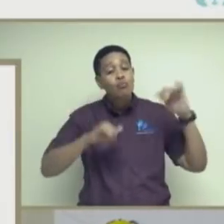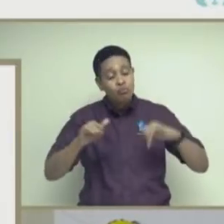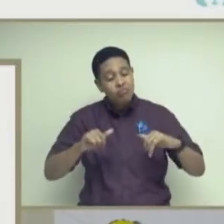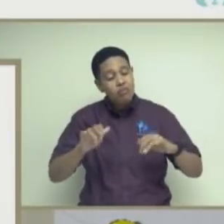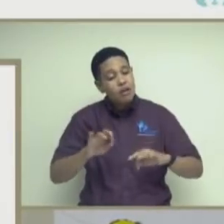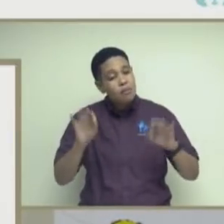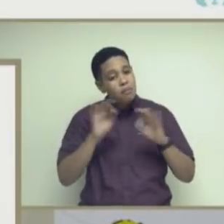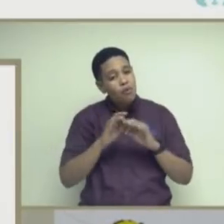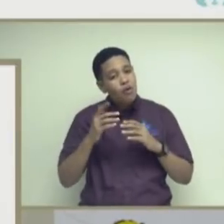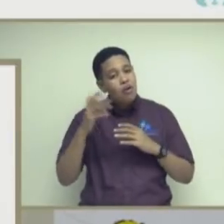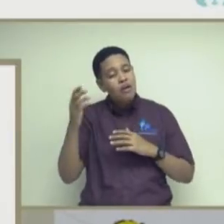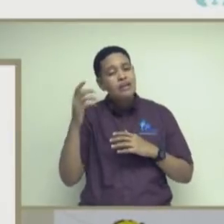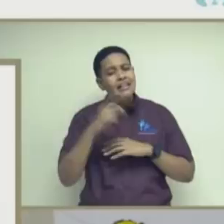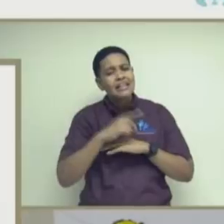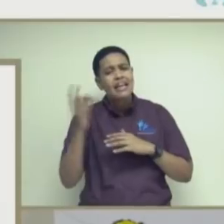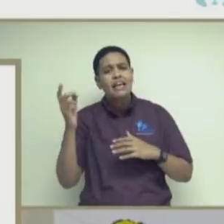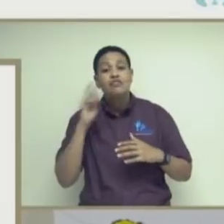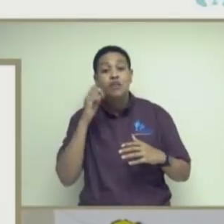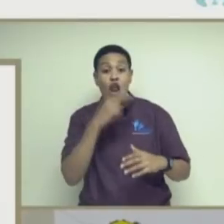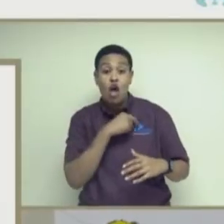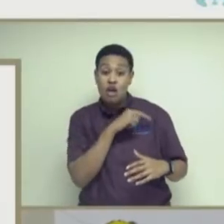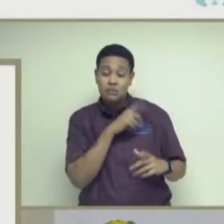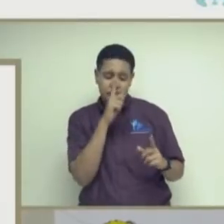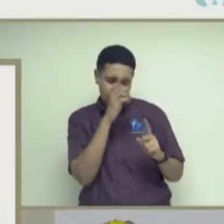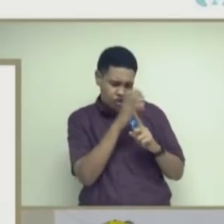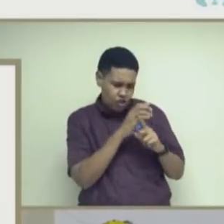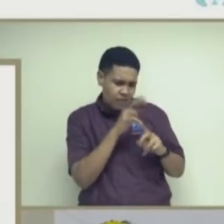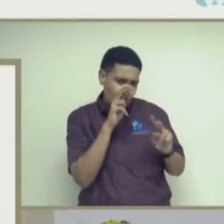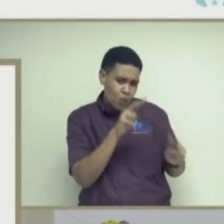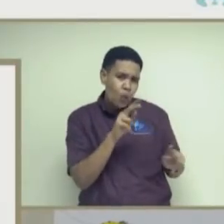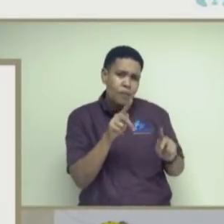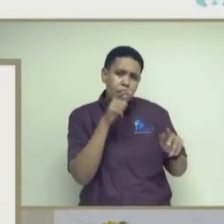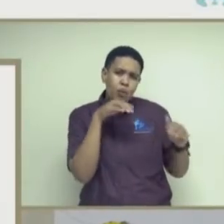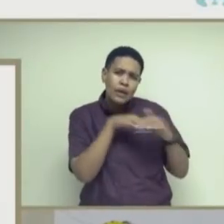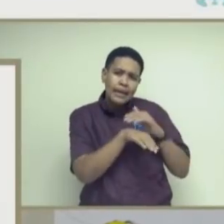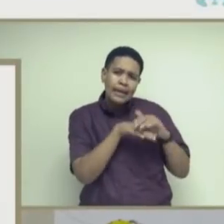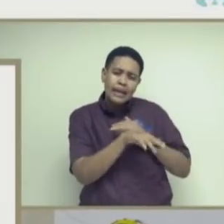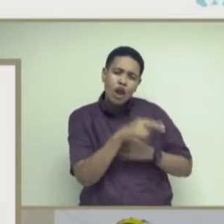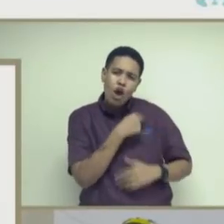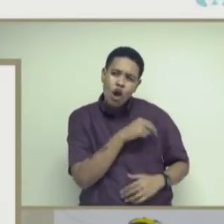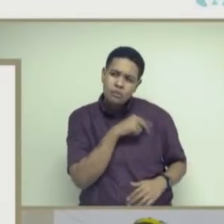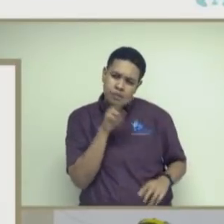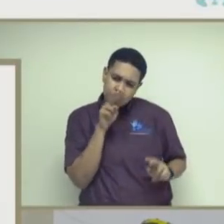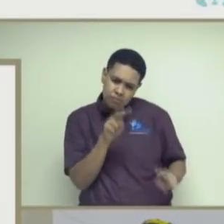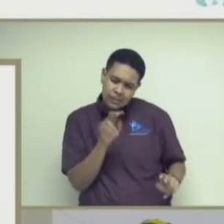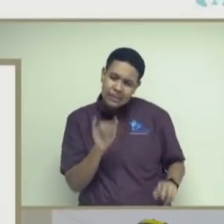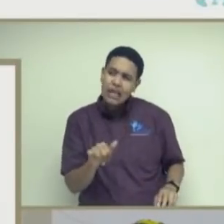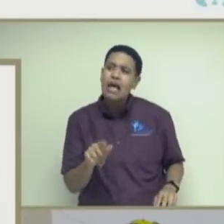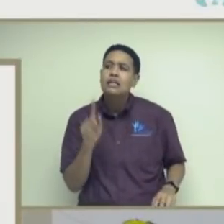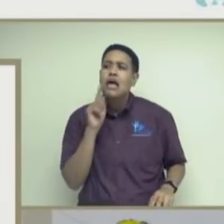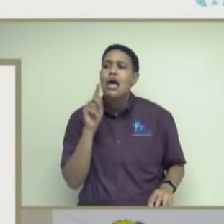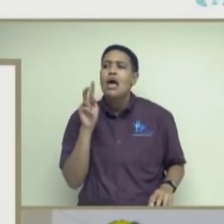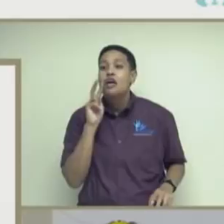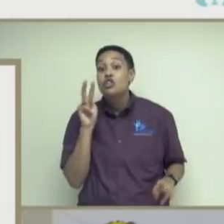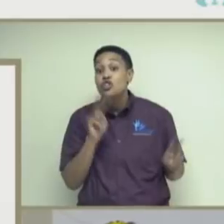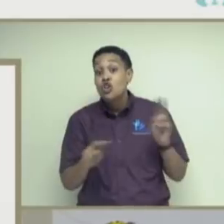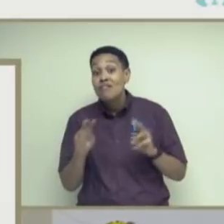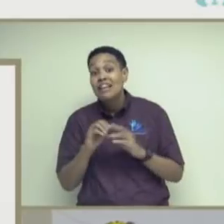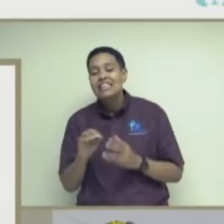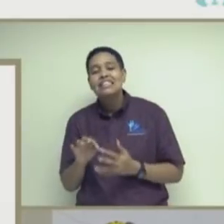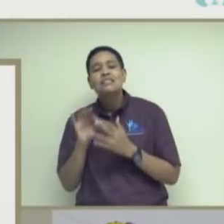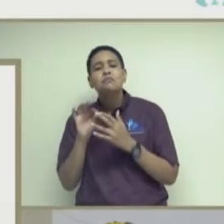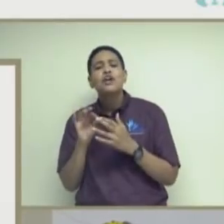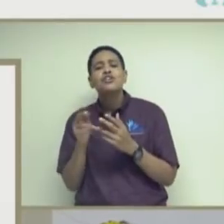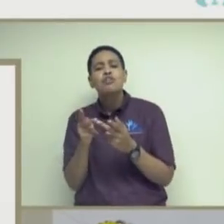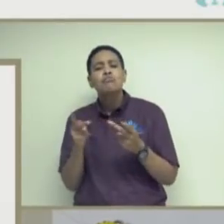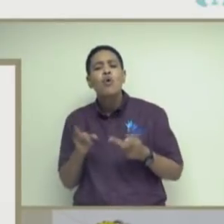hospital surveillance where we look at admissions to hospitals and surveillance in special settings, which